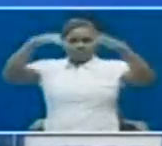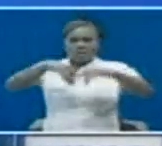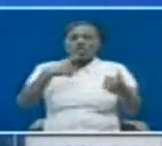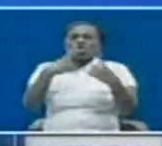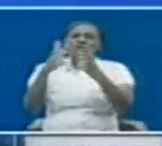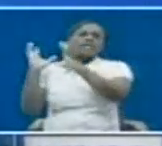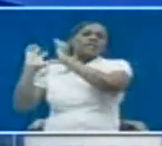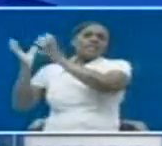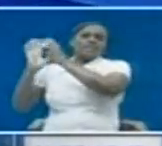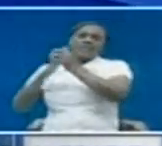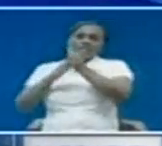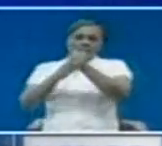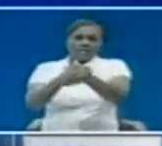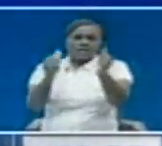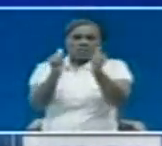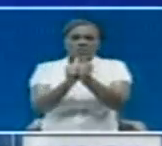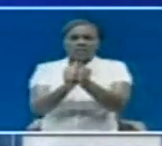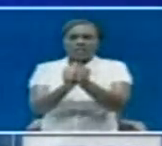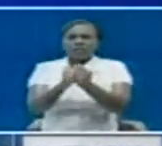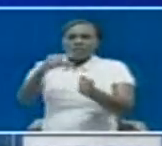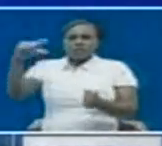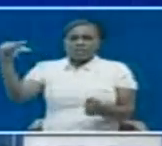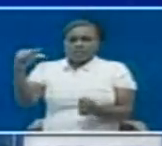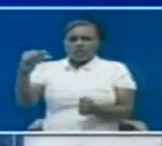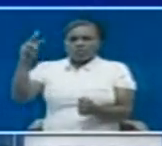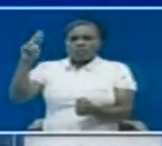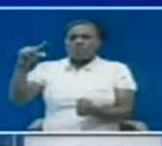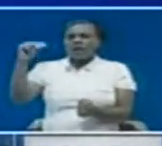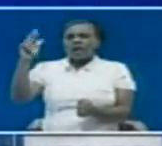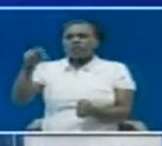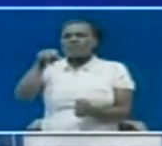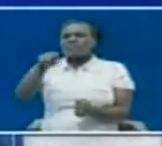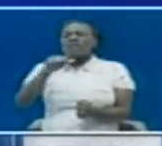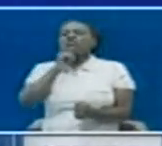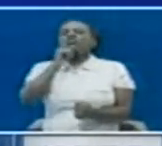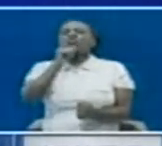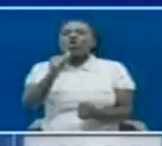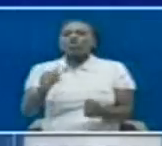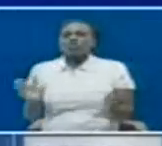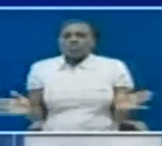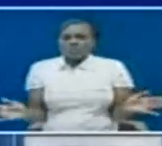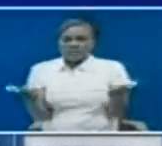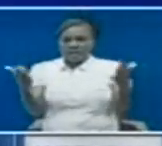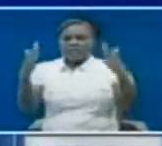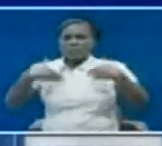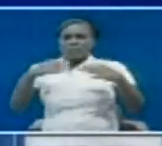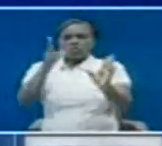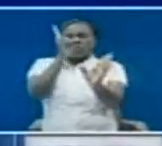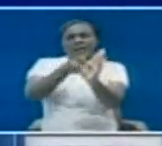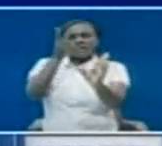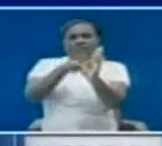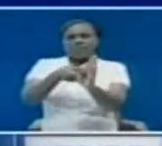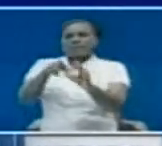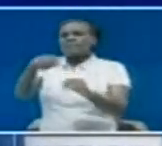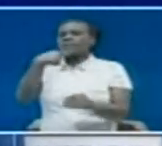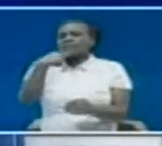in Kilifi, the leaders led by CORD Chief Whip Gideon Mungaro said they will not rally their people on Monday to participate in what